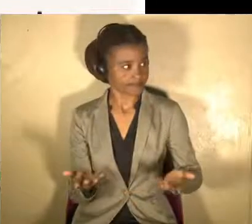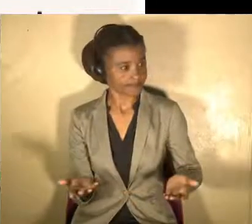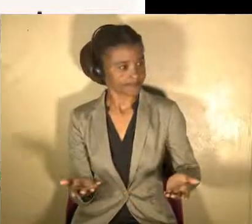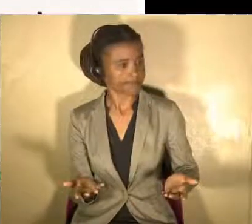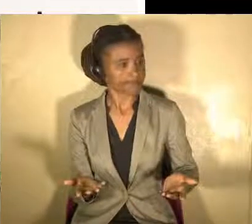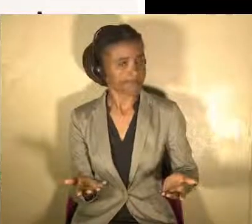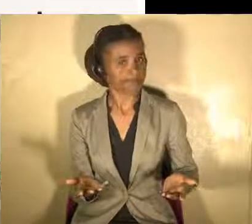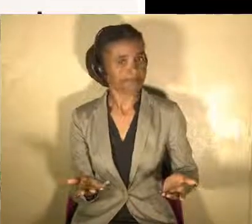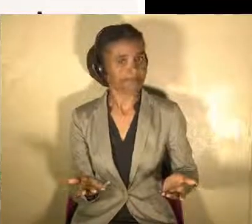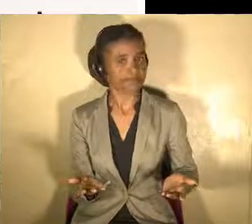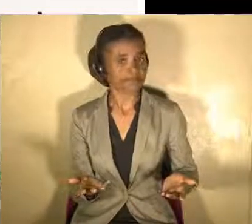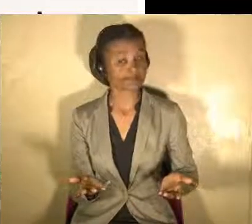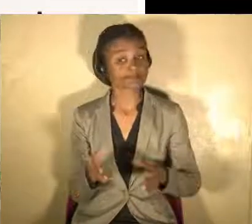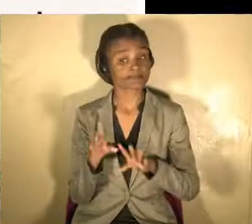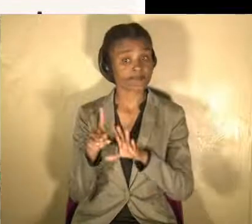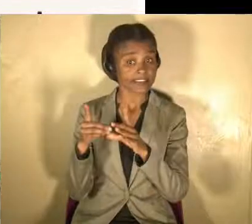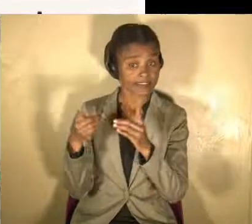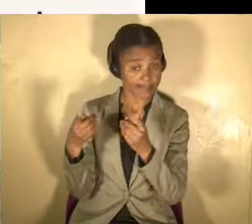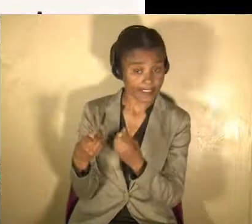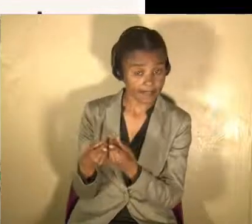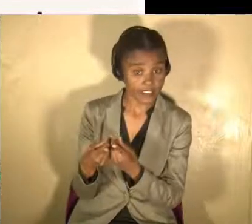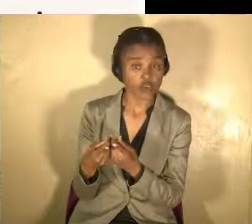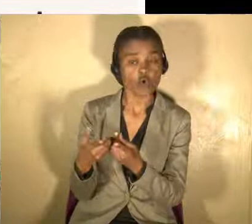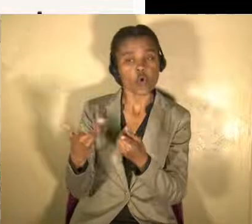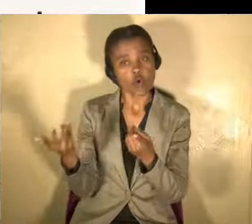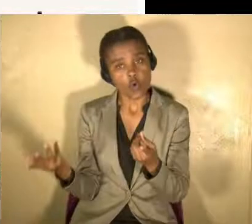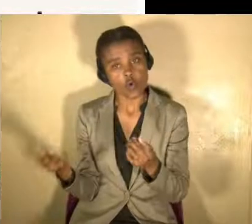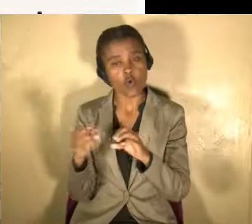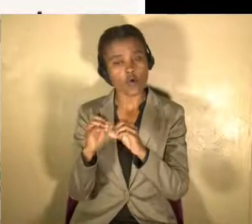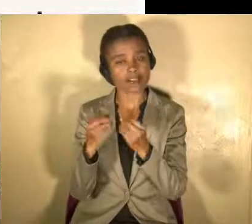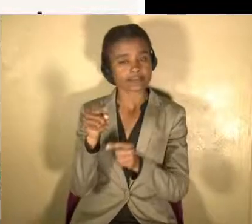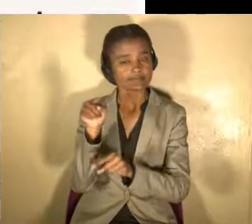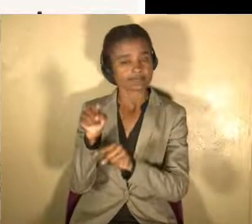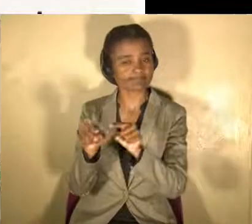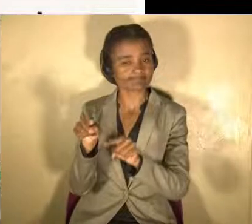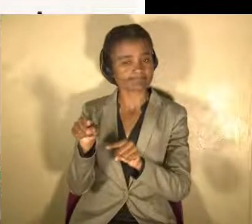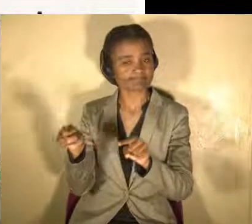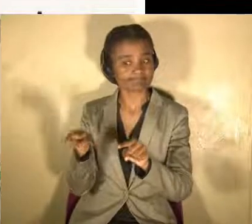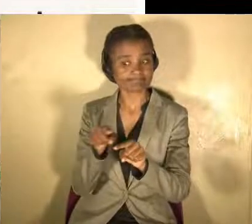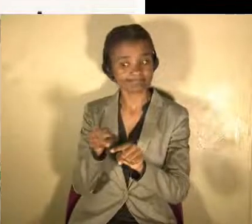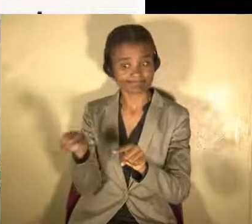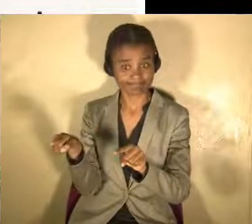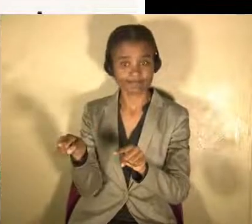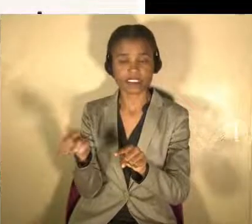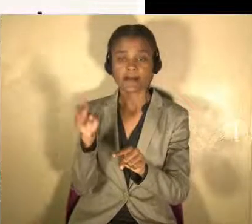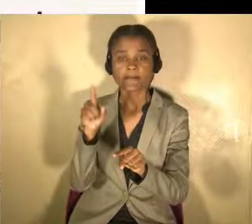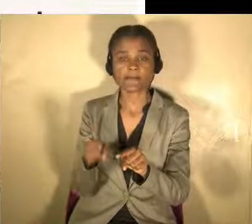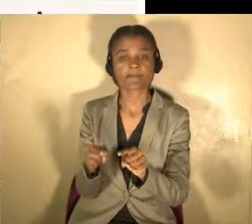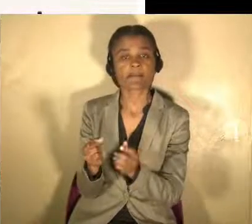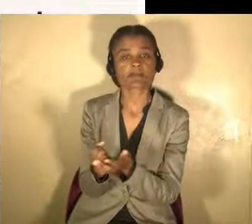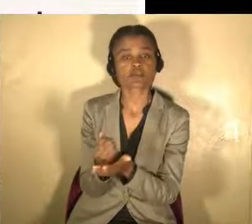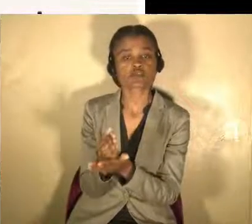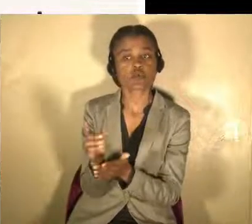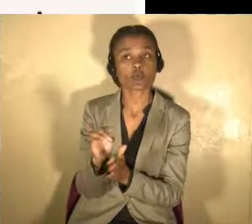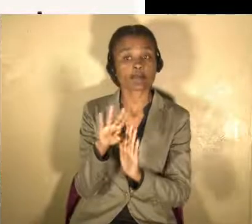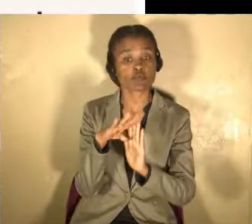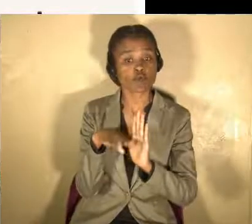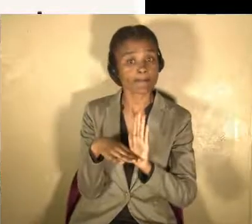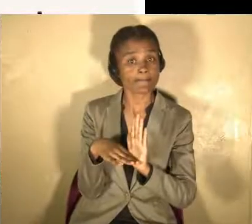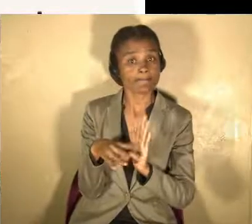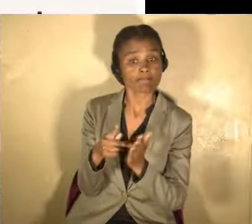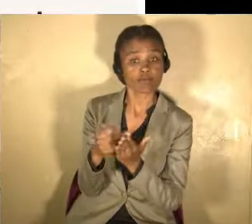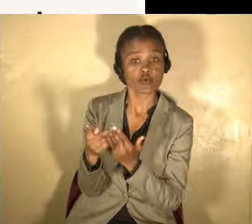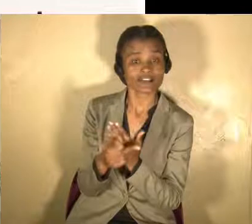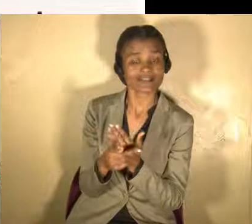organizations or the department that would render a scheme, they would need to render such a scheme as prescribed through